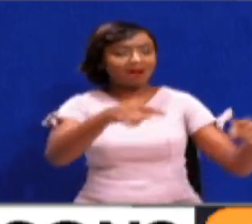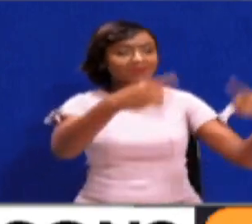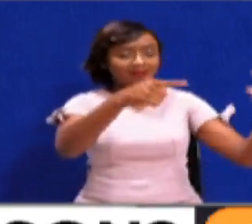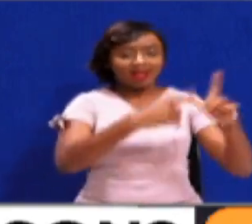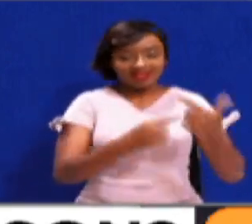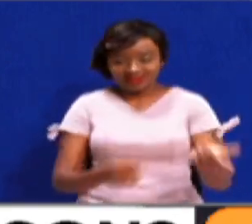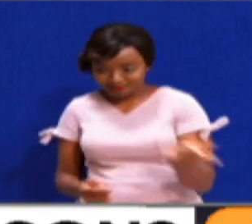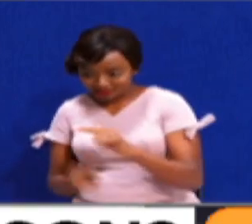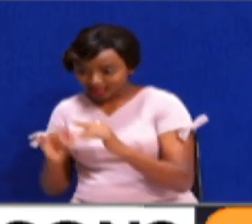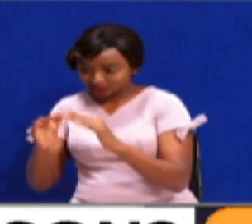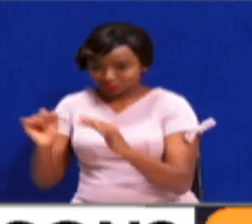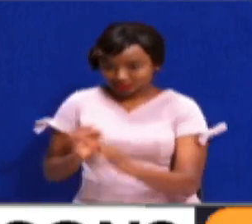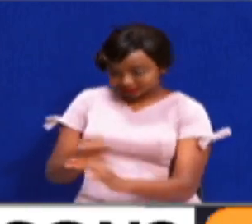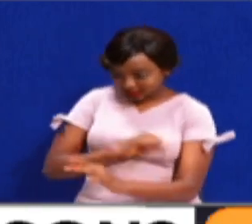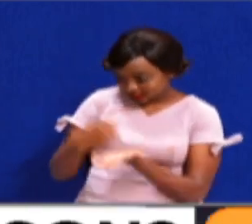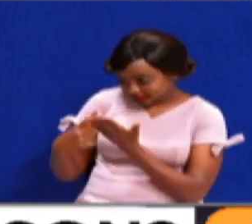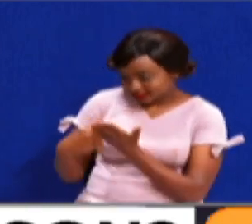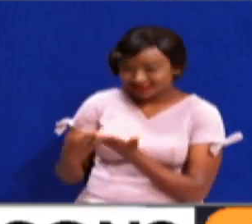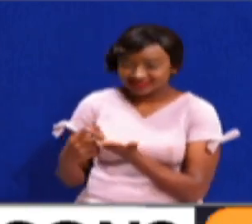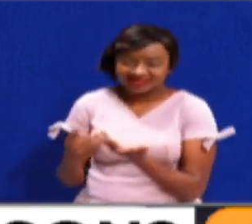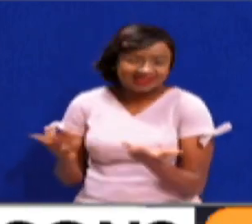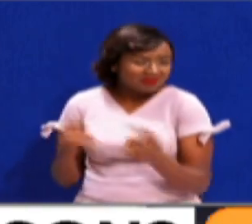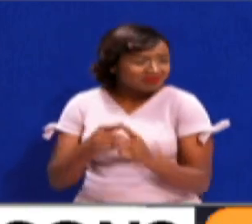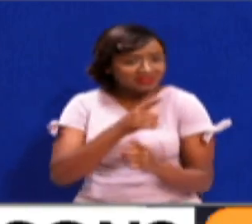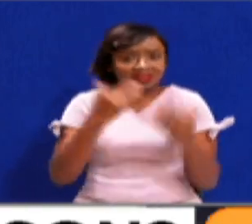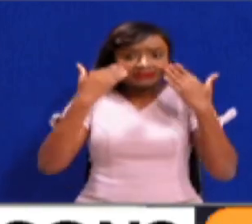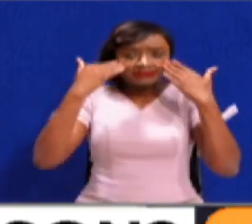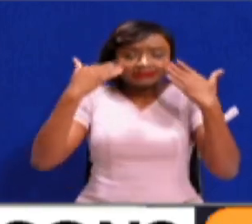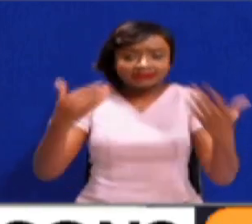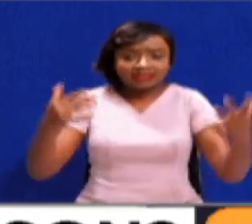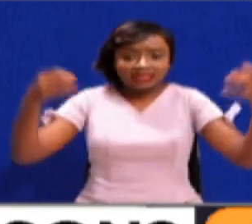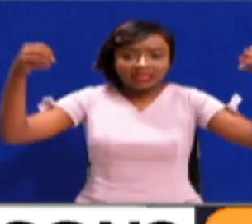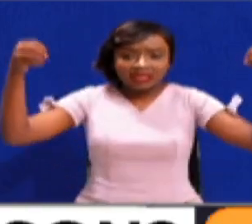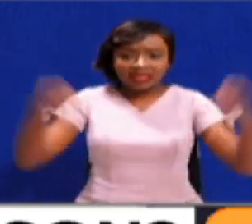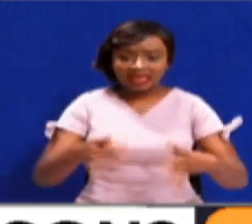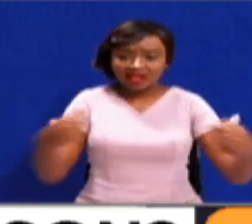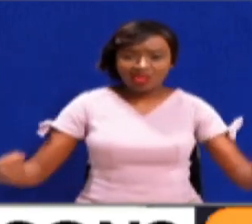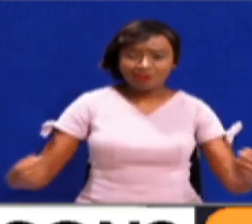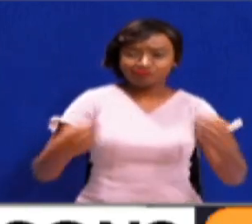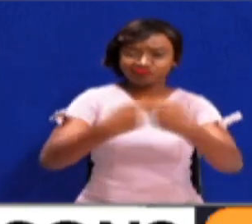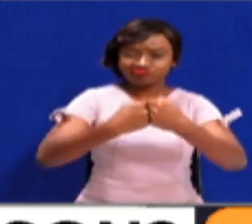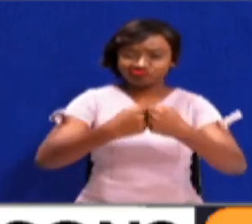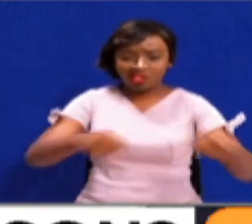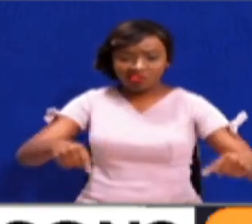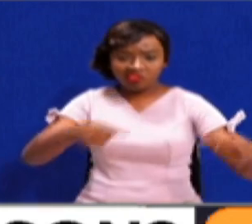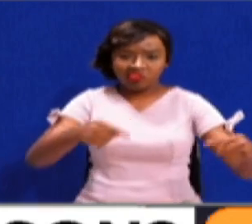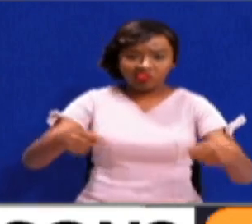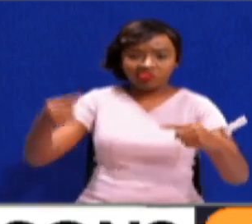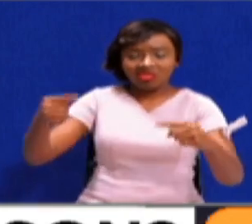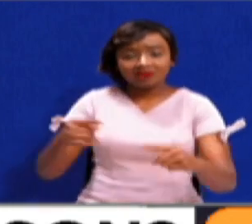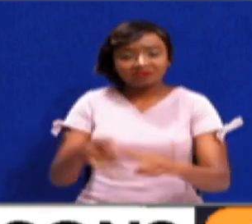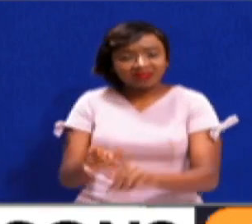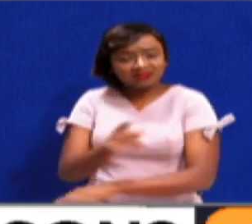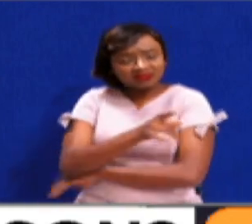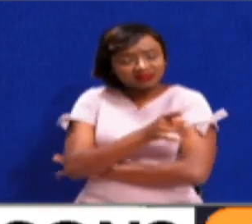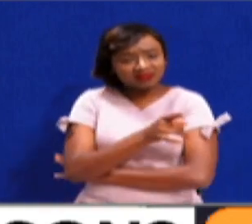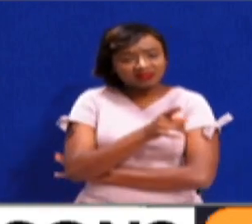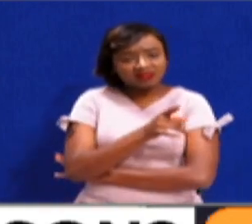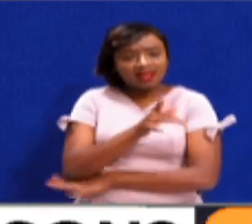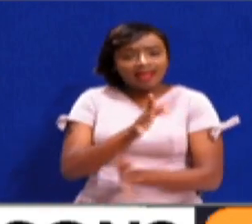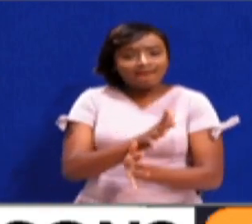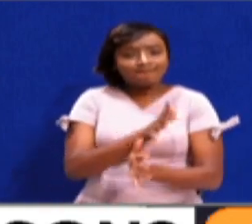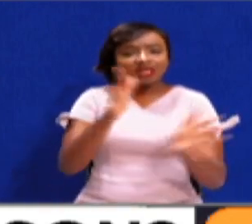mangoto, and then you come into the House when you've agreed on something. But it clearly showed for me the image of a majority whip